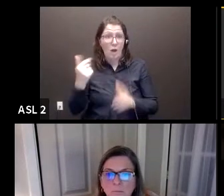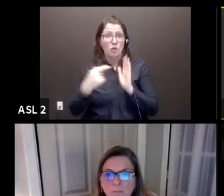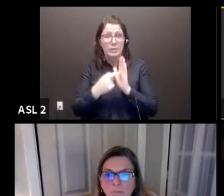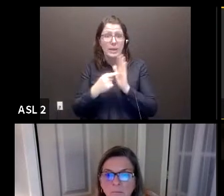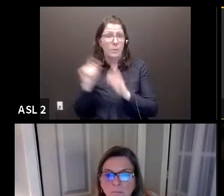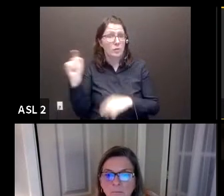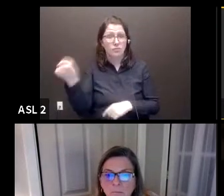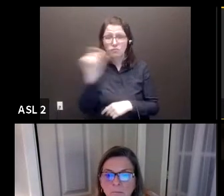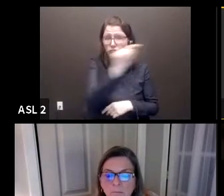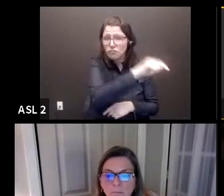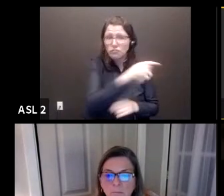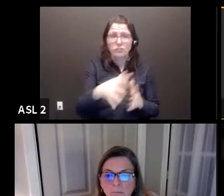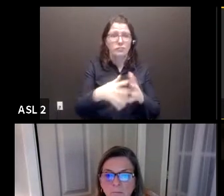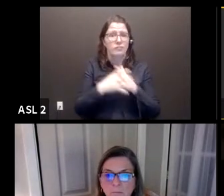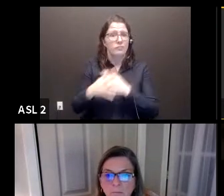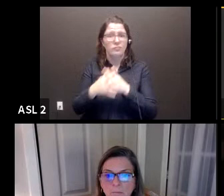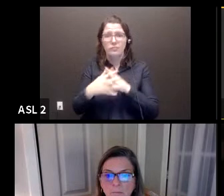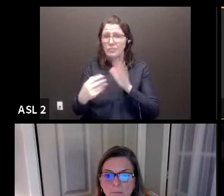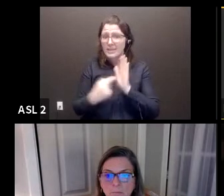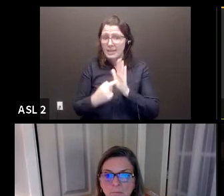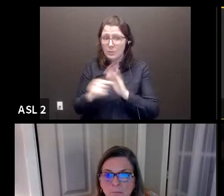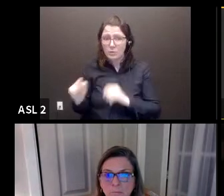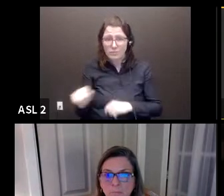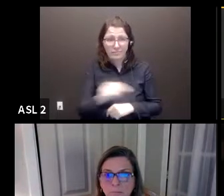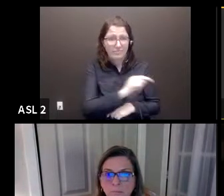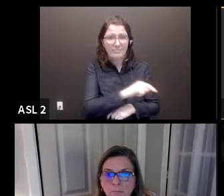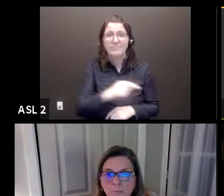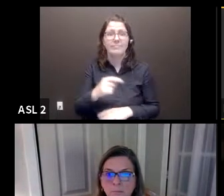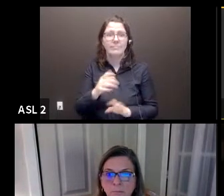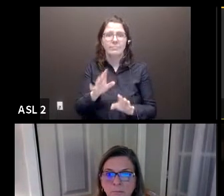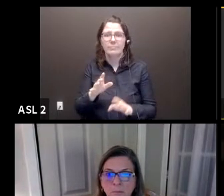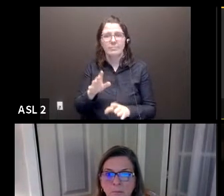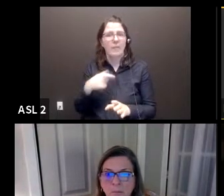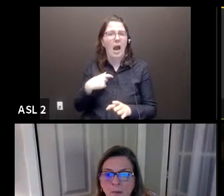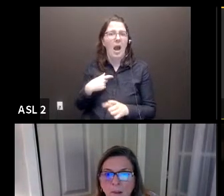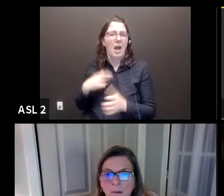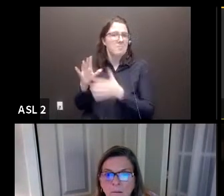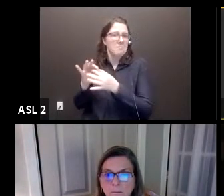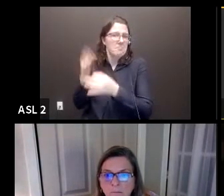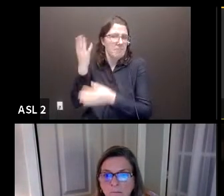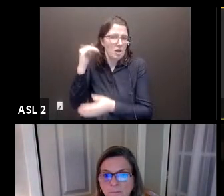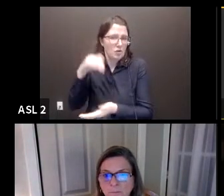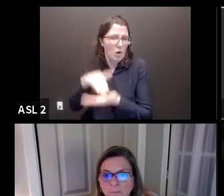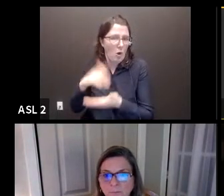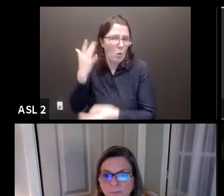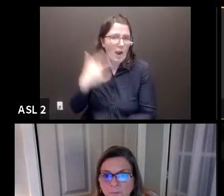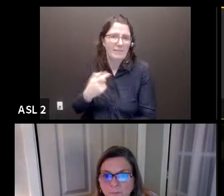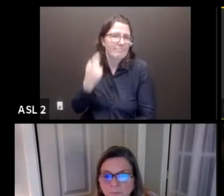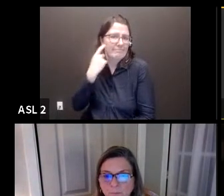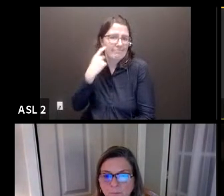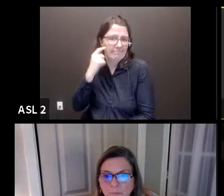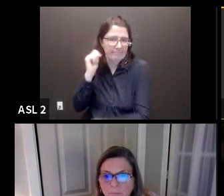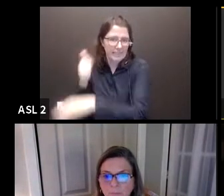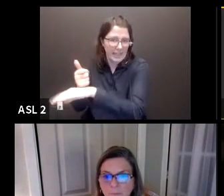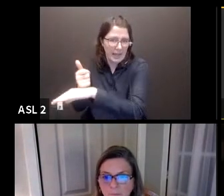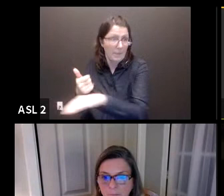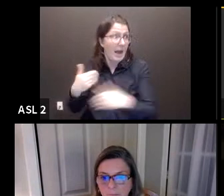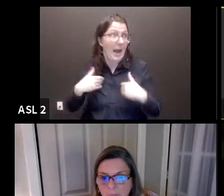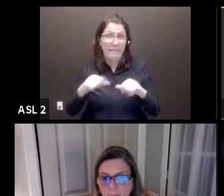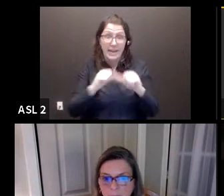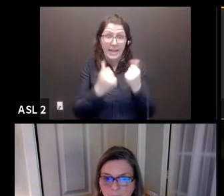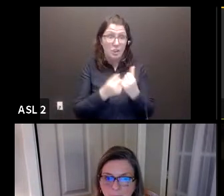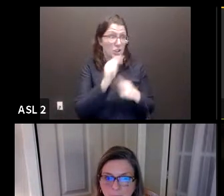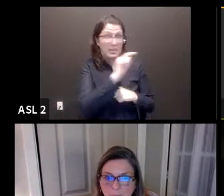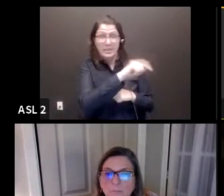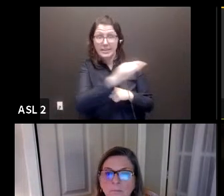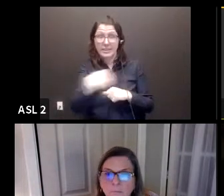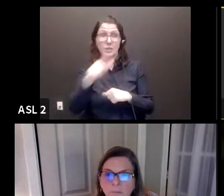afternoon i think montreal is the the last one we have um agencies in ottawa who can do that so we need to build